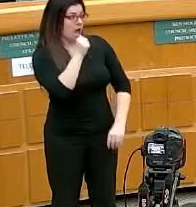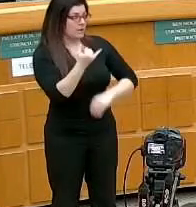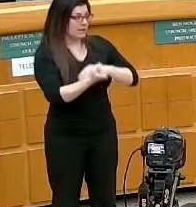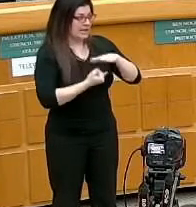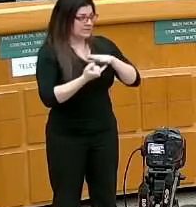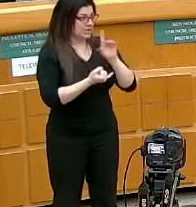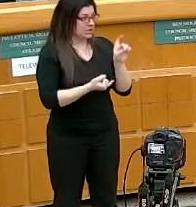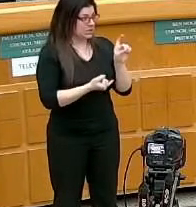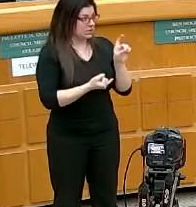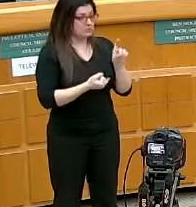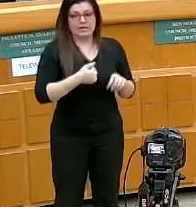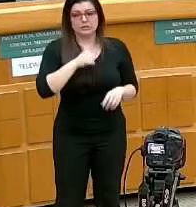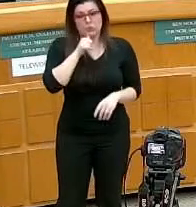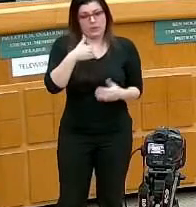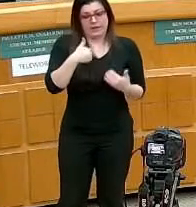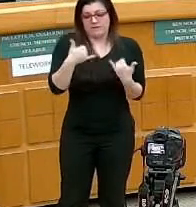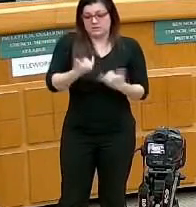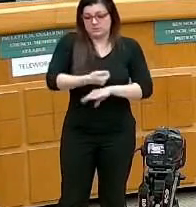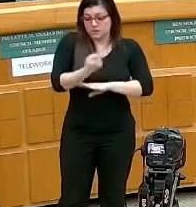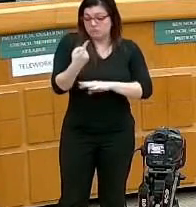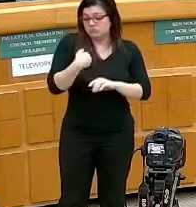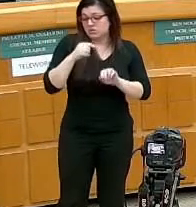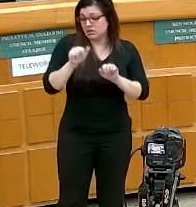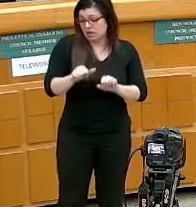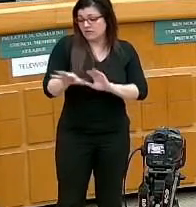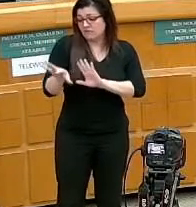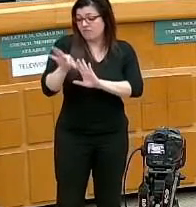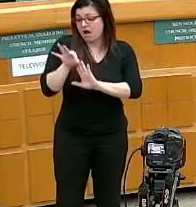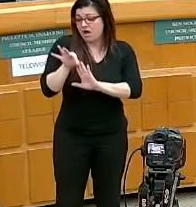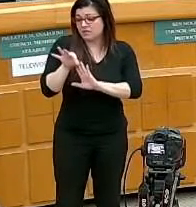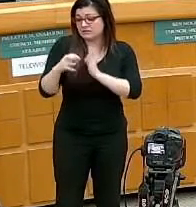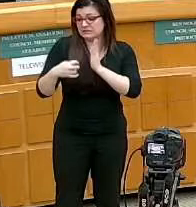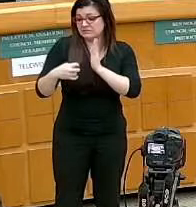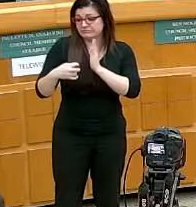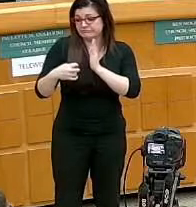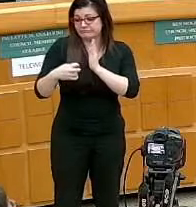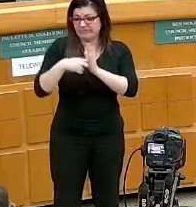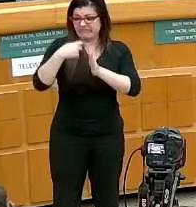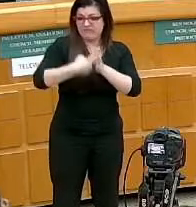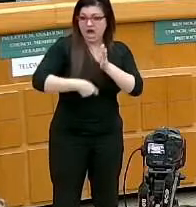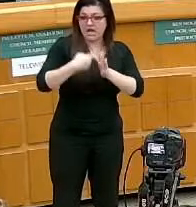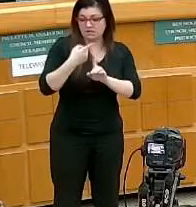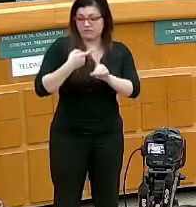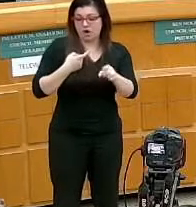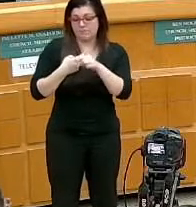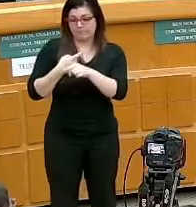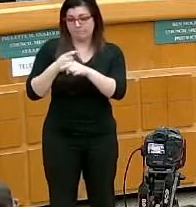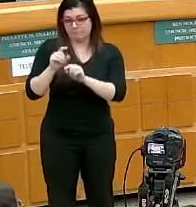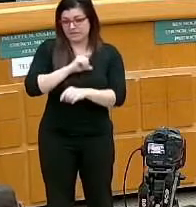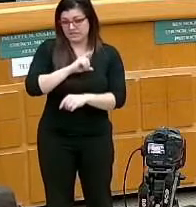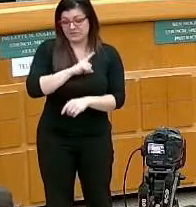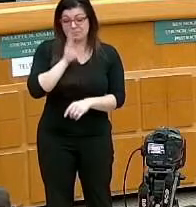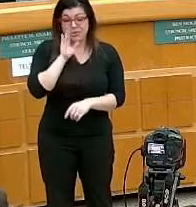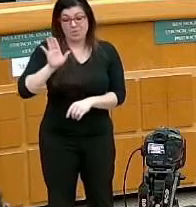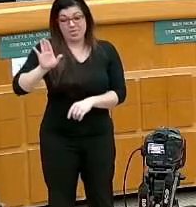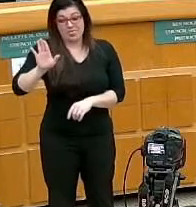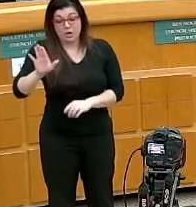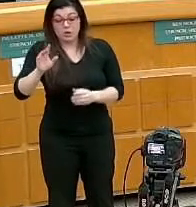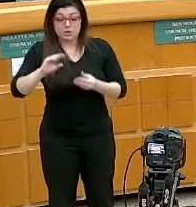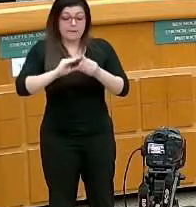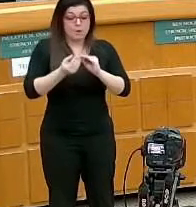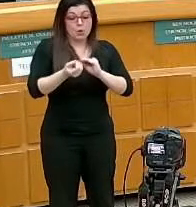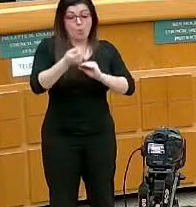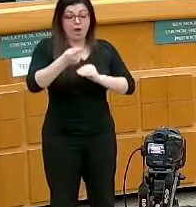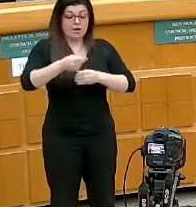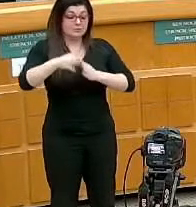We can get you a total. I don't have that today. I know the police department's number one job is themselves is to educate. It's